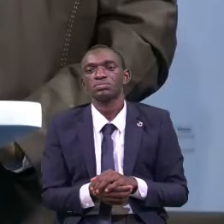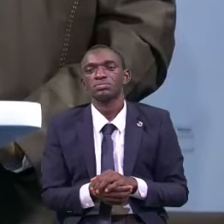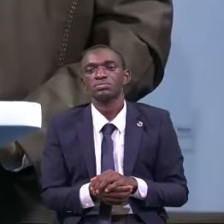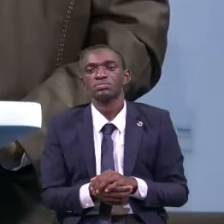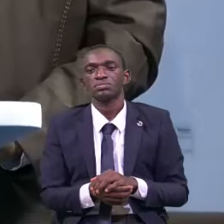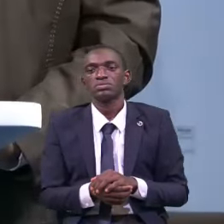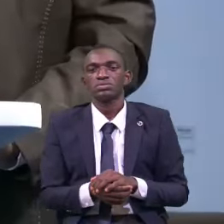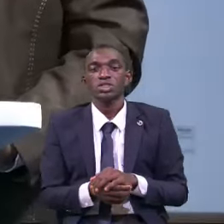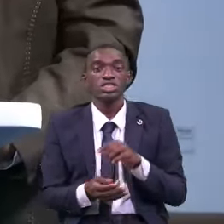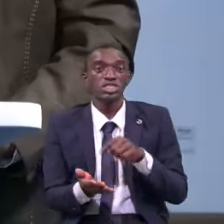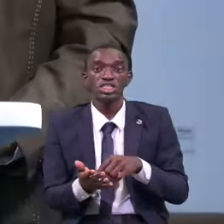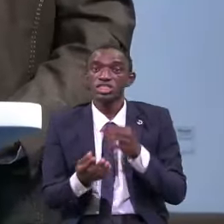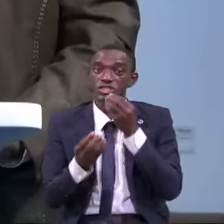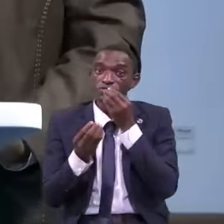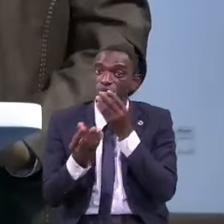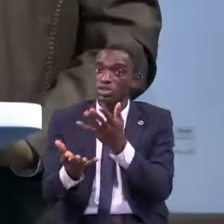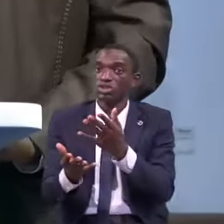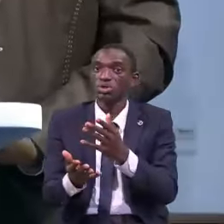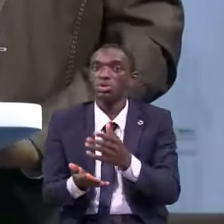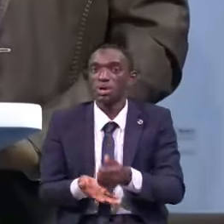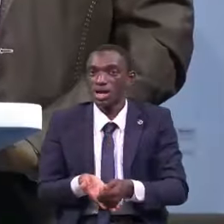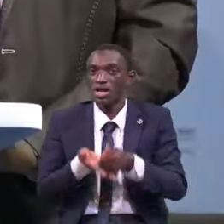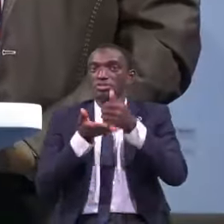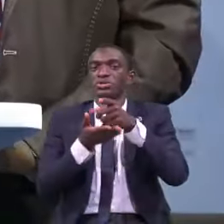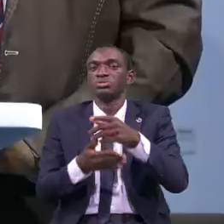This information is to help you afterward.